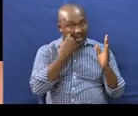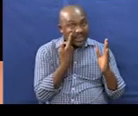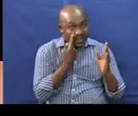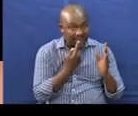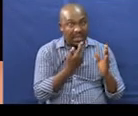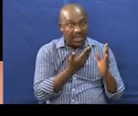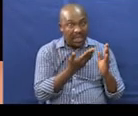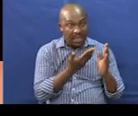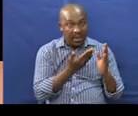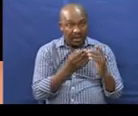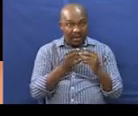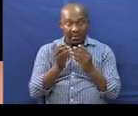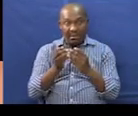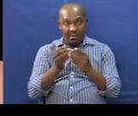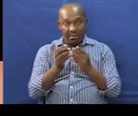observation,